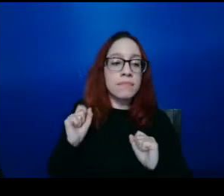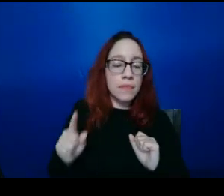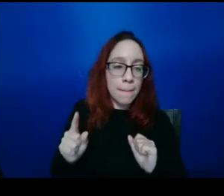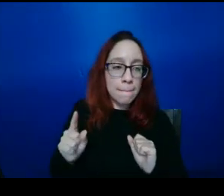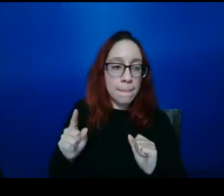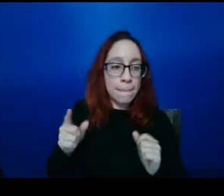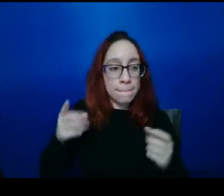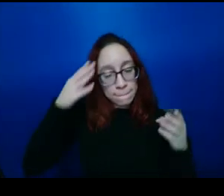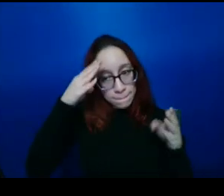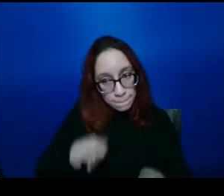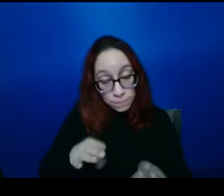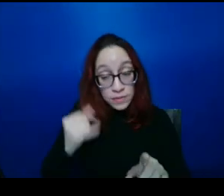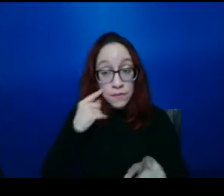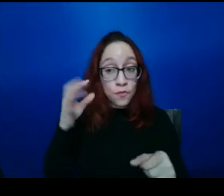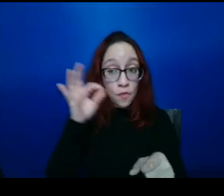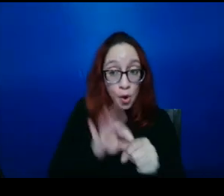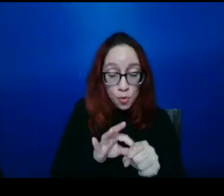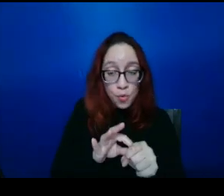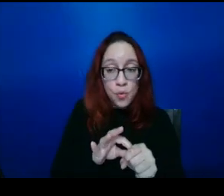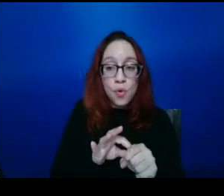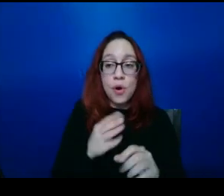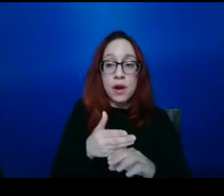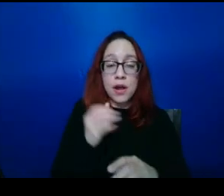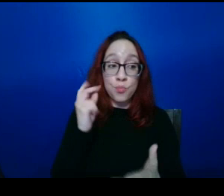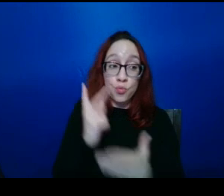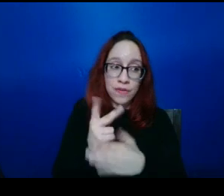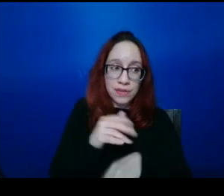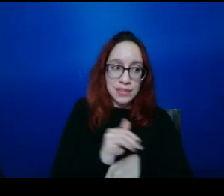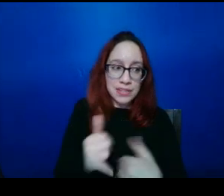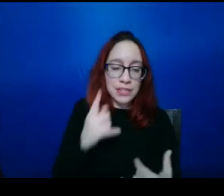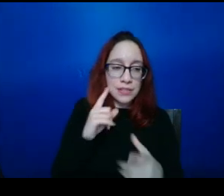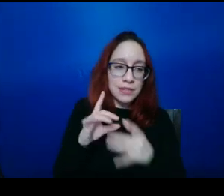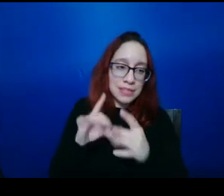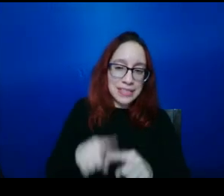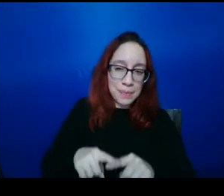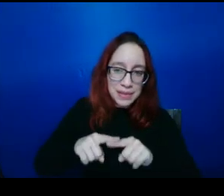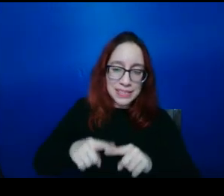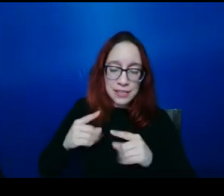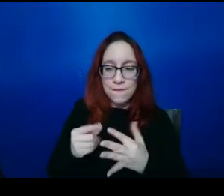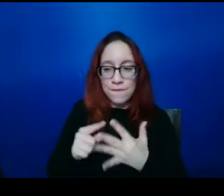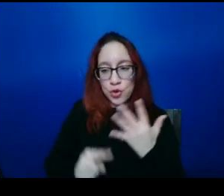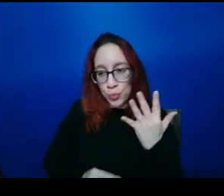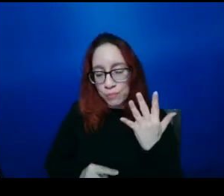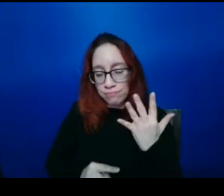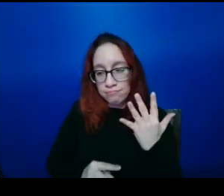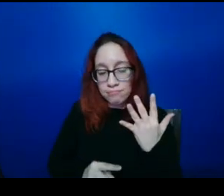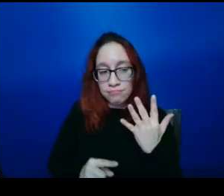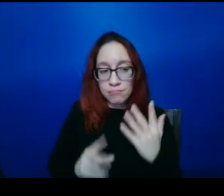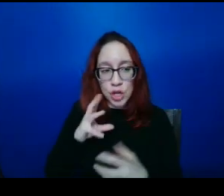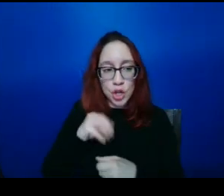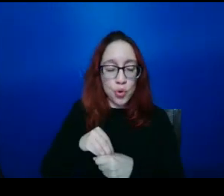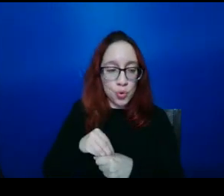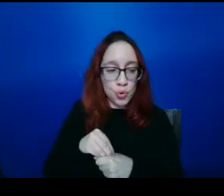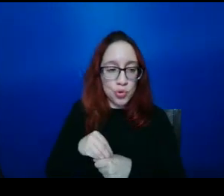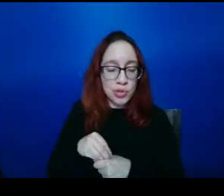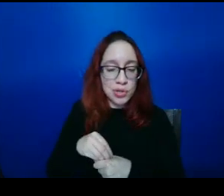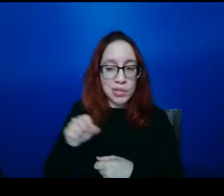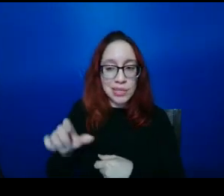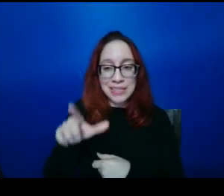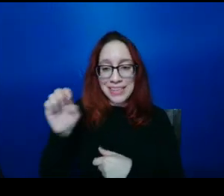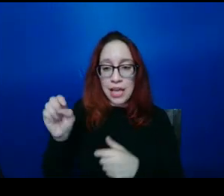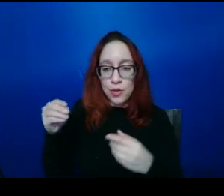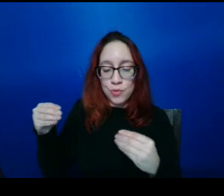settlement agreement, if you vote on it and approve it this evening, is contingent on a few things, including the sale of the